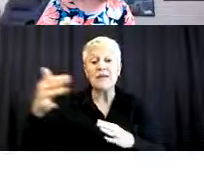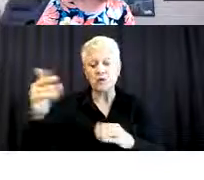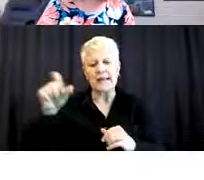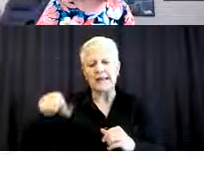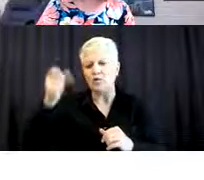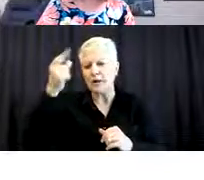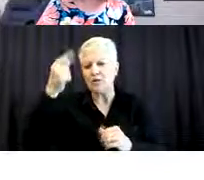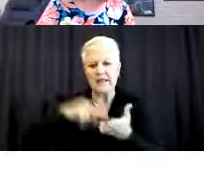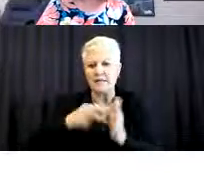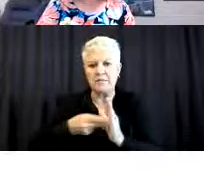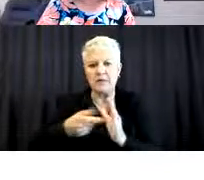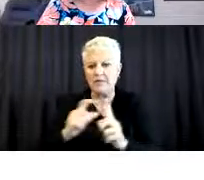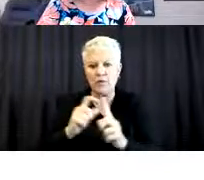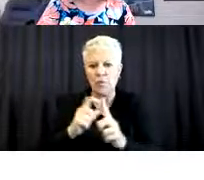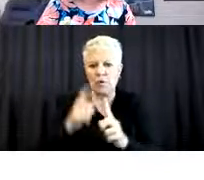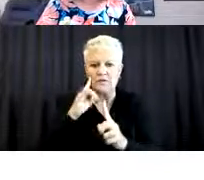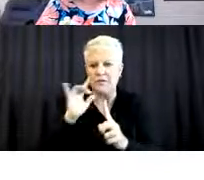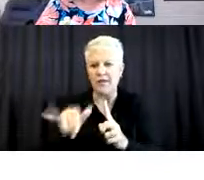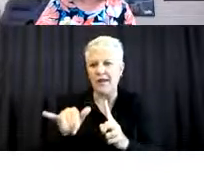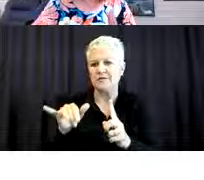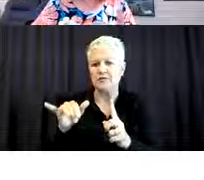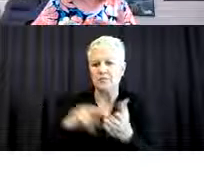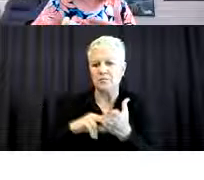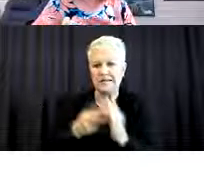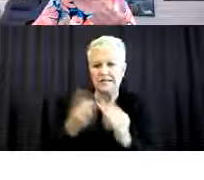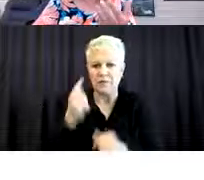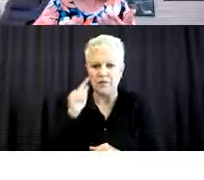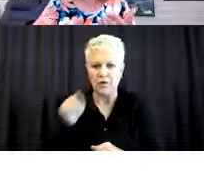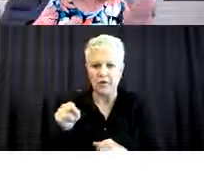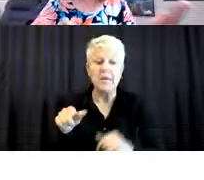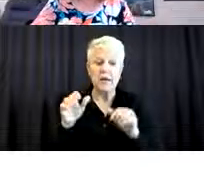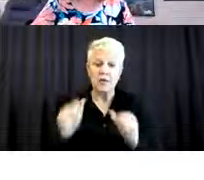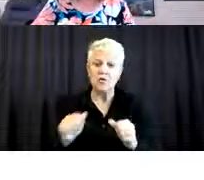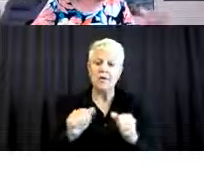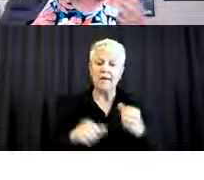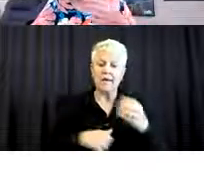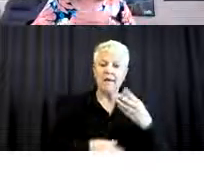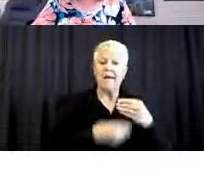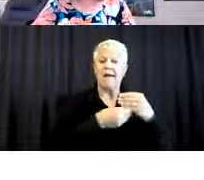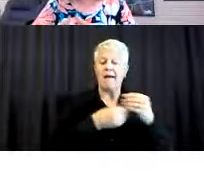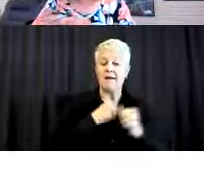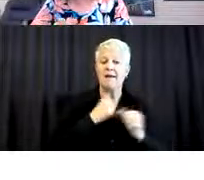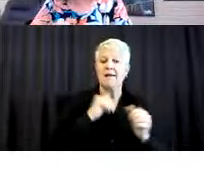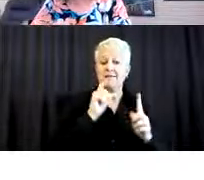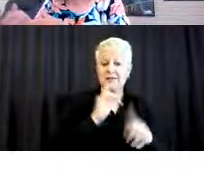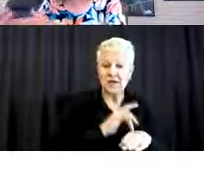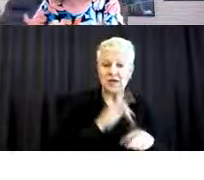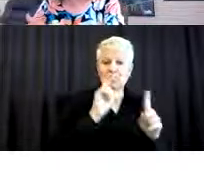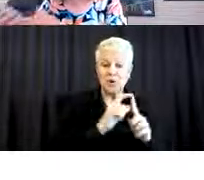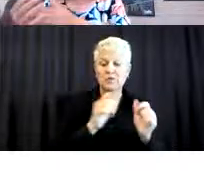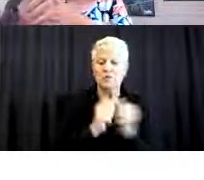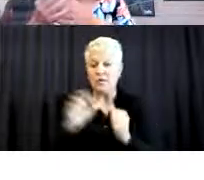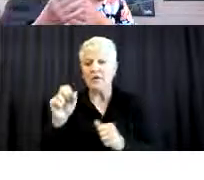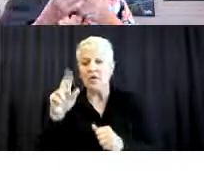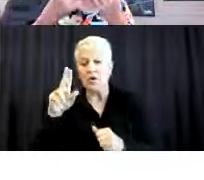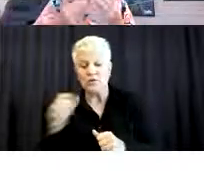meaning of those words for this to be meaningful. So you can combine touch cues with words, and you can combine objects with